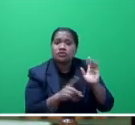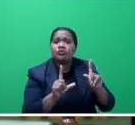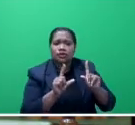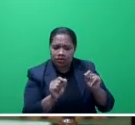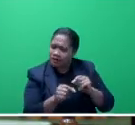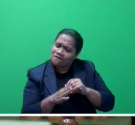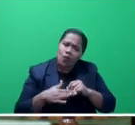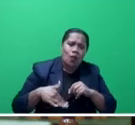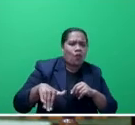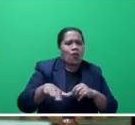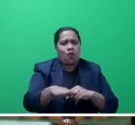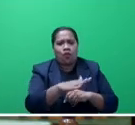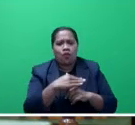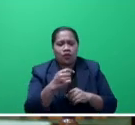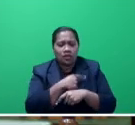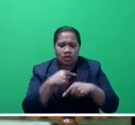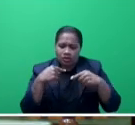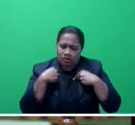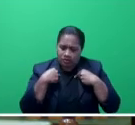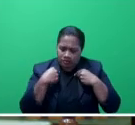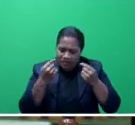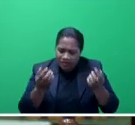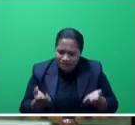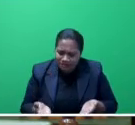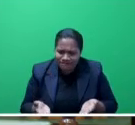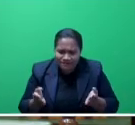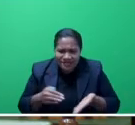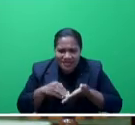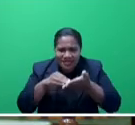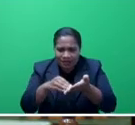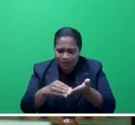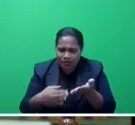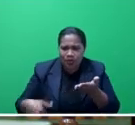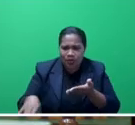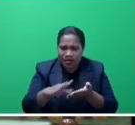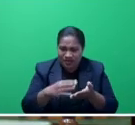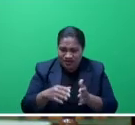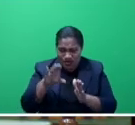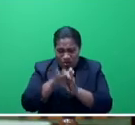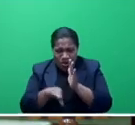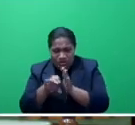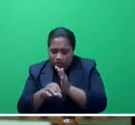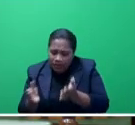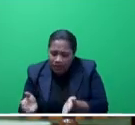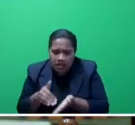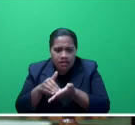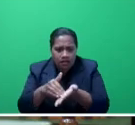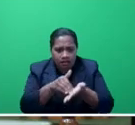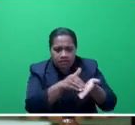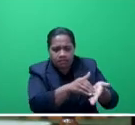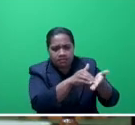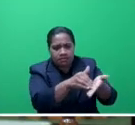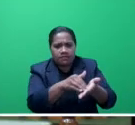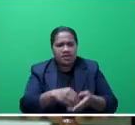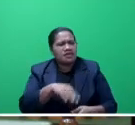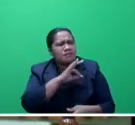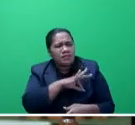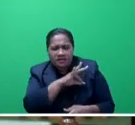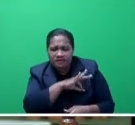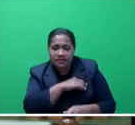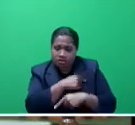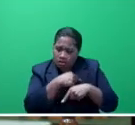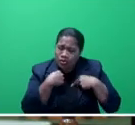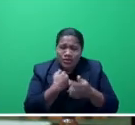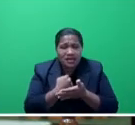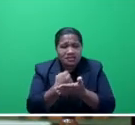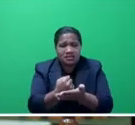everyone. We are lifting the burden of your daily costs, and we are adding to the historic amounts we paid out in unemployment benefits. We are assisting our